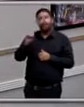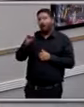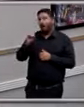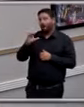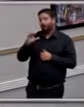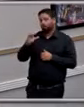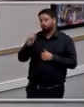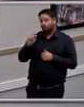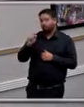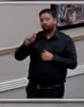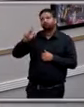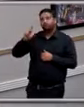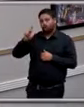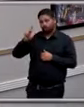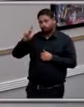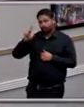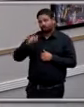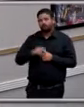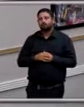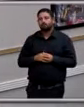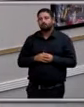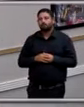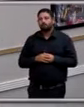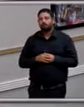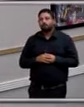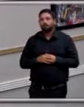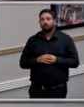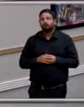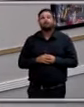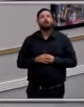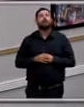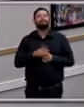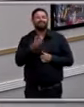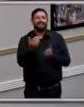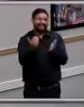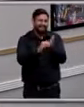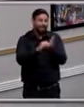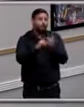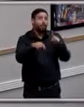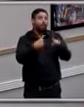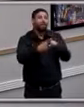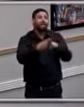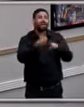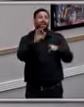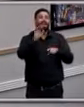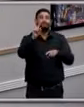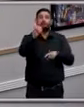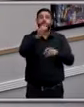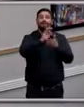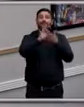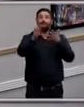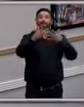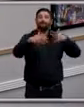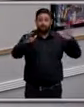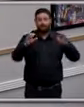23rd. October 23rd. Oh, when's the first 9 weeks over? October 23rd.